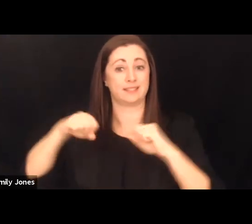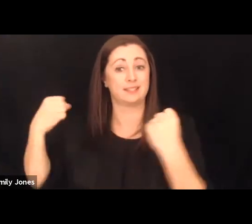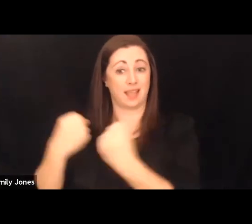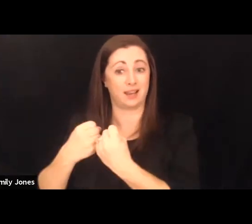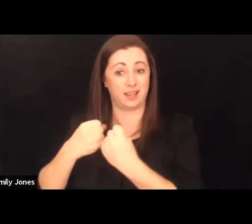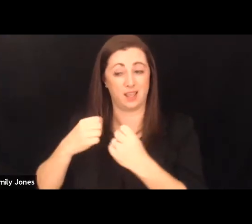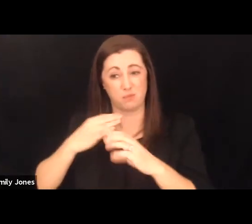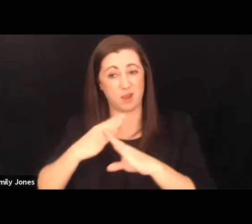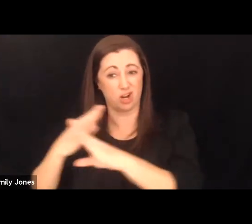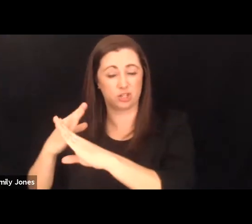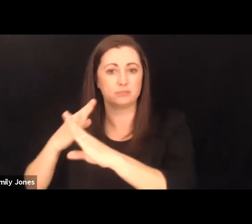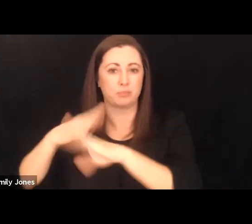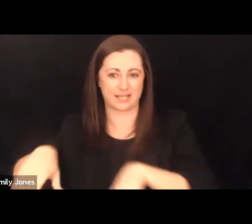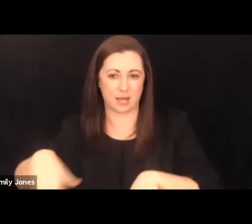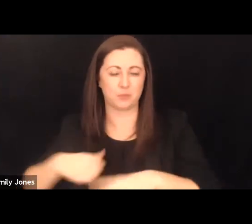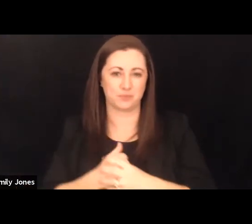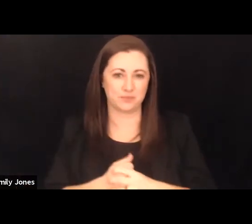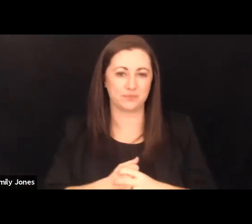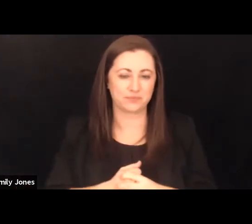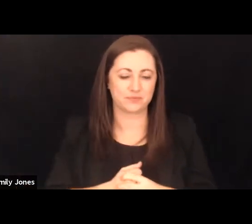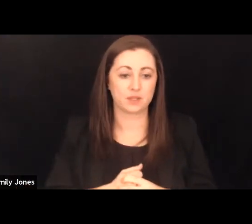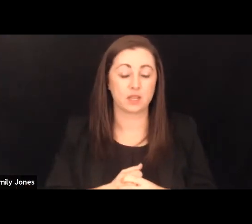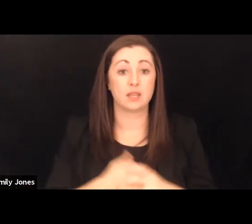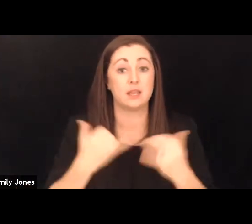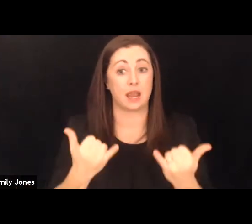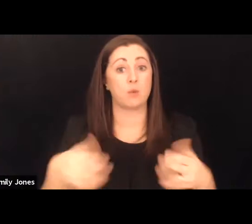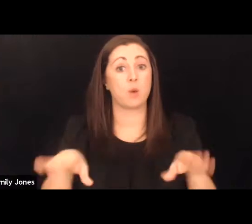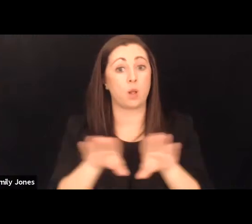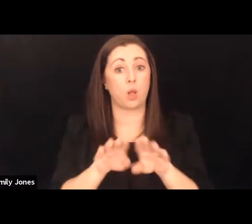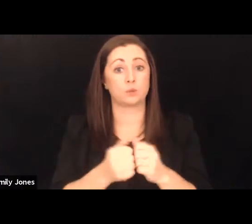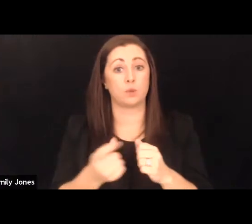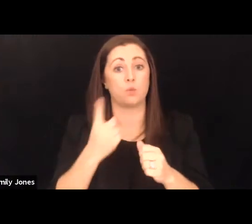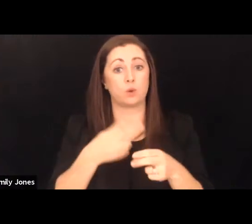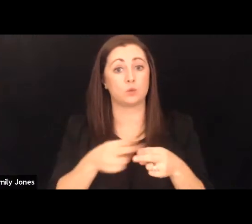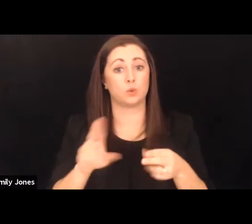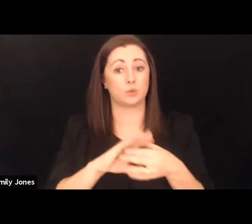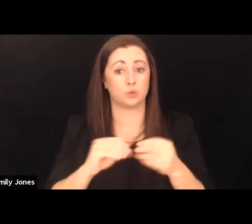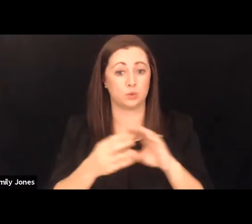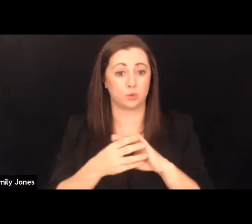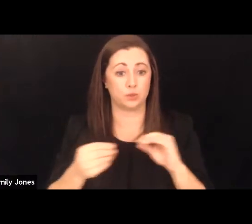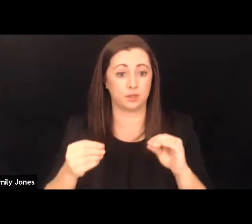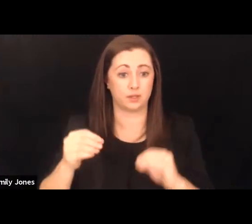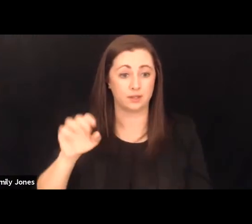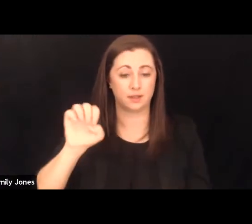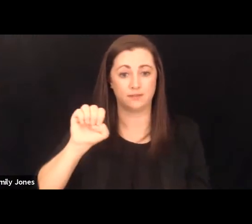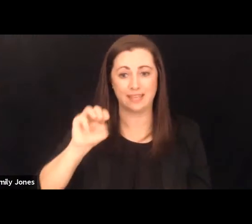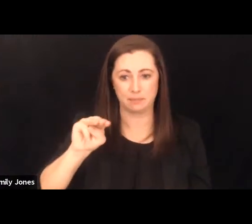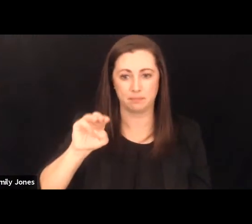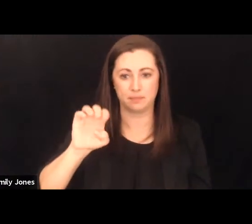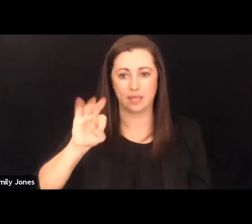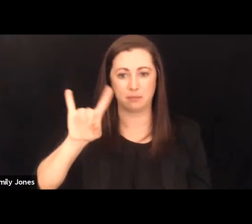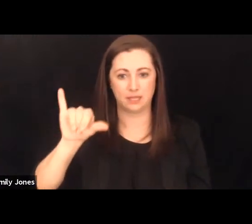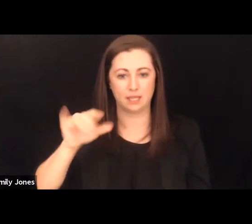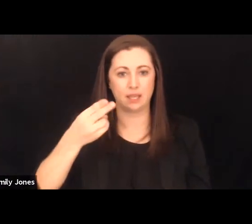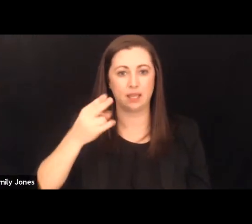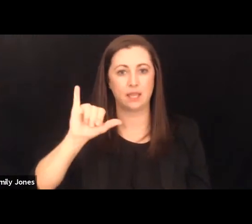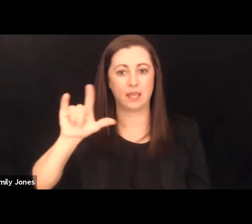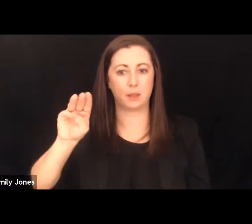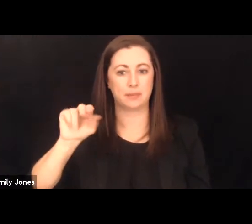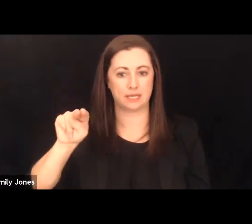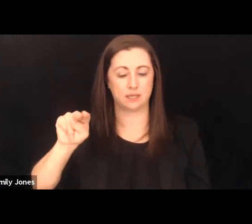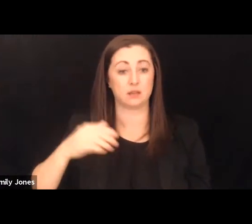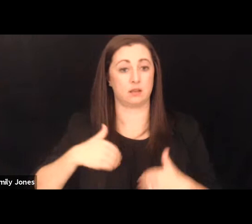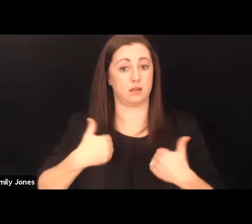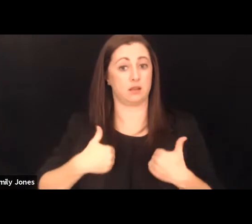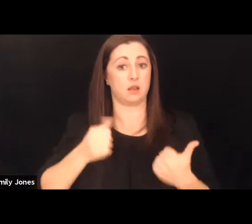disabilities. I will close with this one short story, the story of Emily Hillman. Emily Hillman was a young